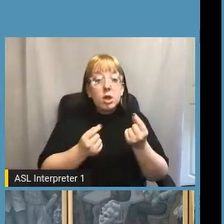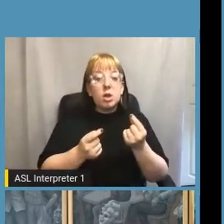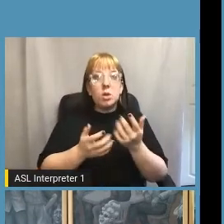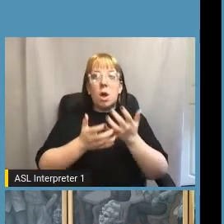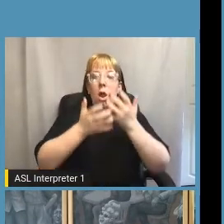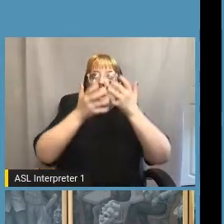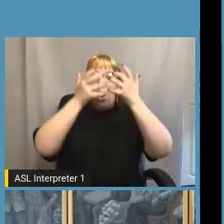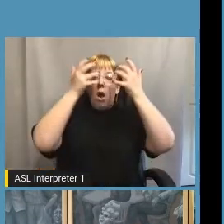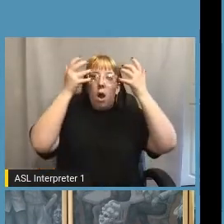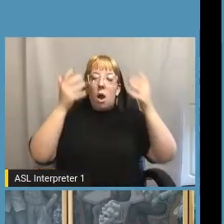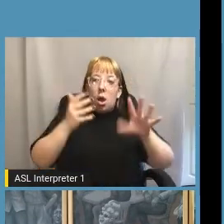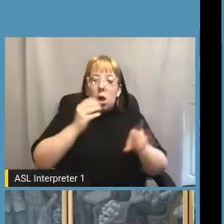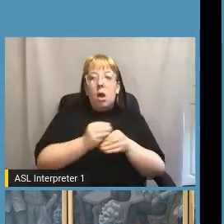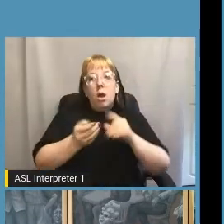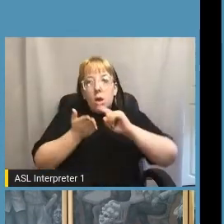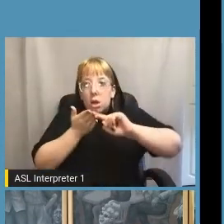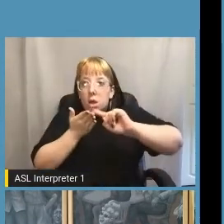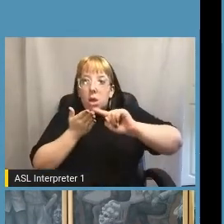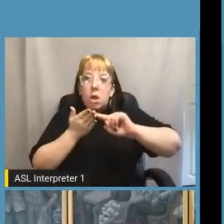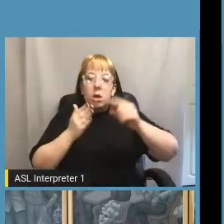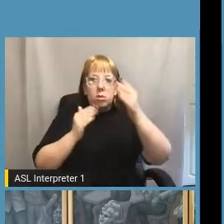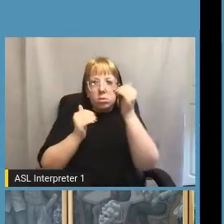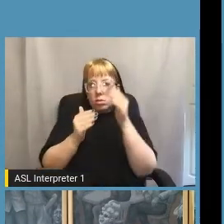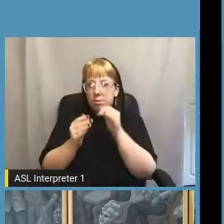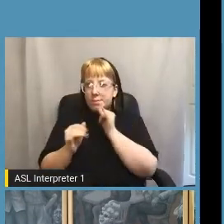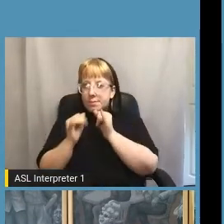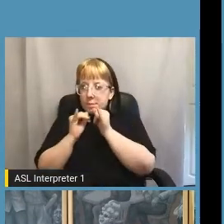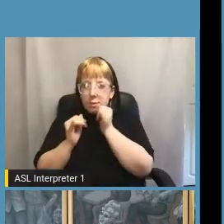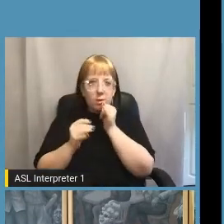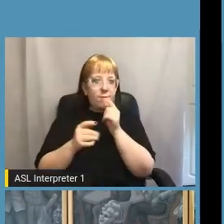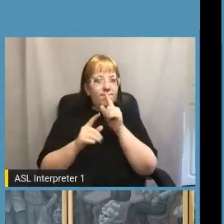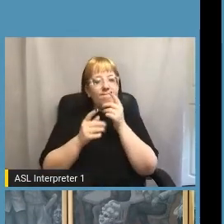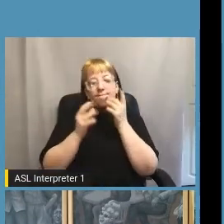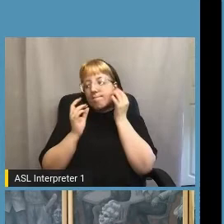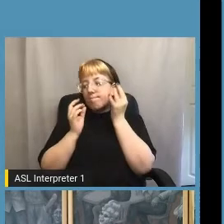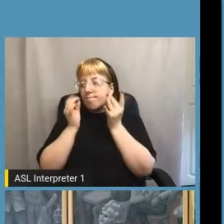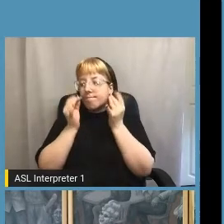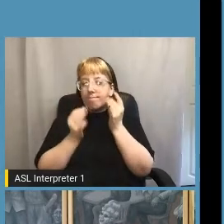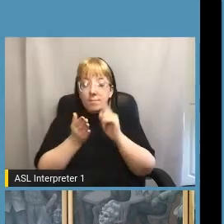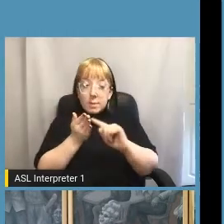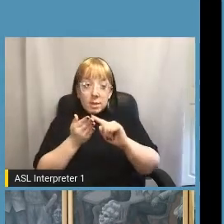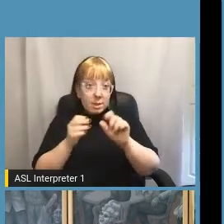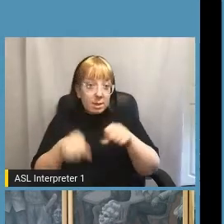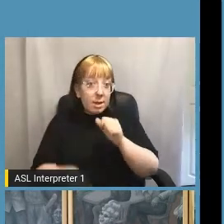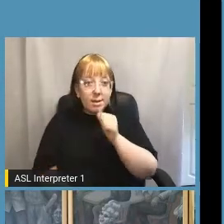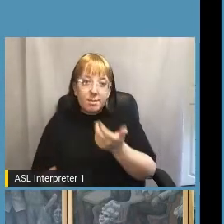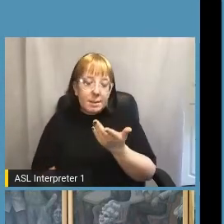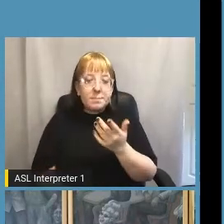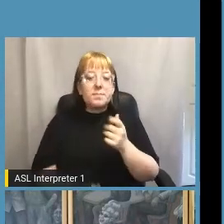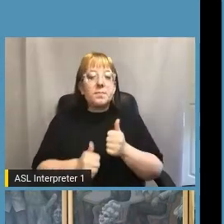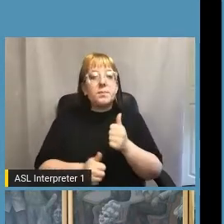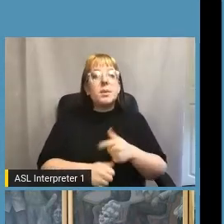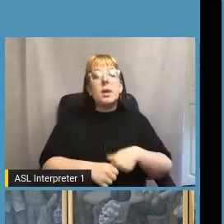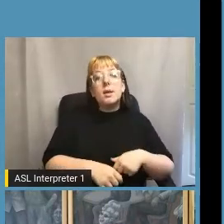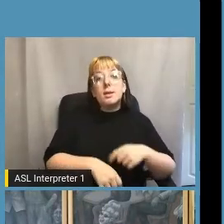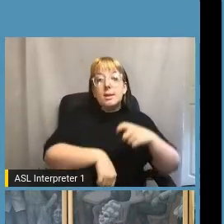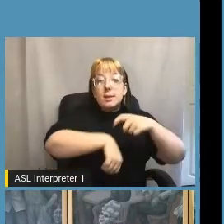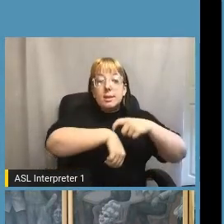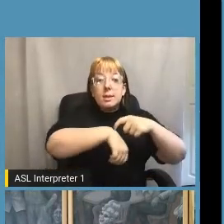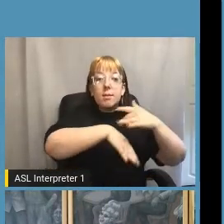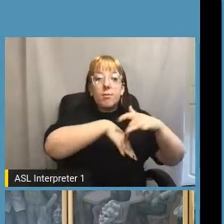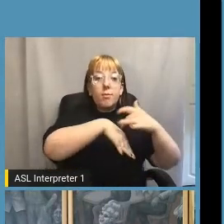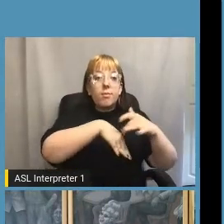frame an interview or a segment that you've done or not? Do you have the ability and the time to work with outside and